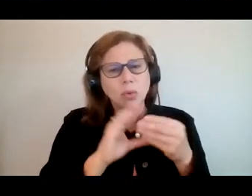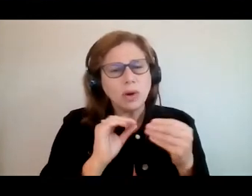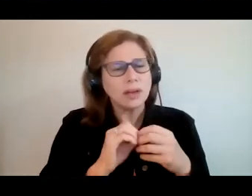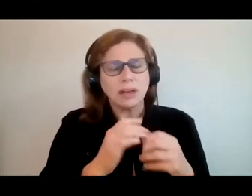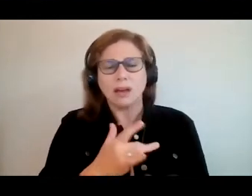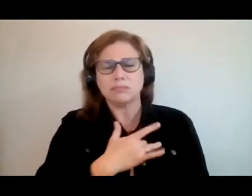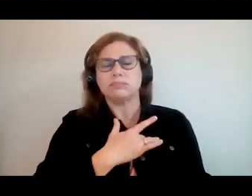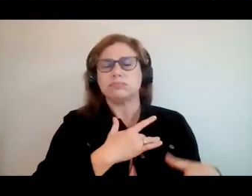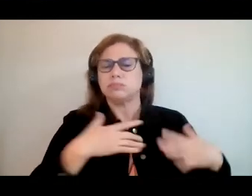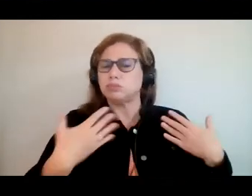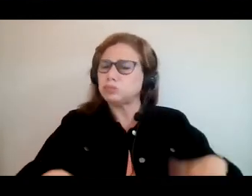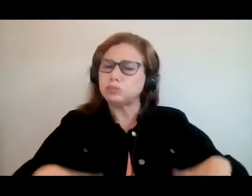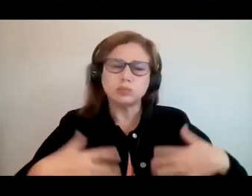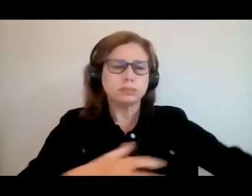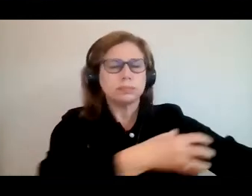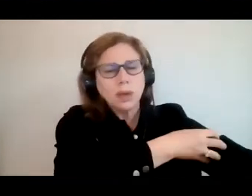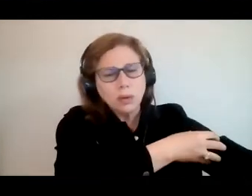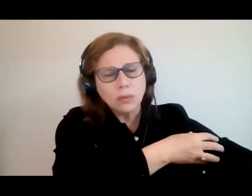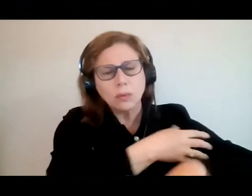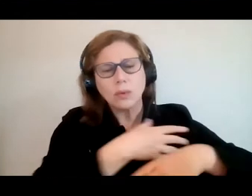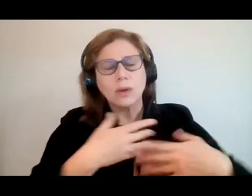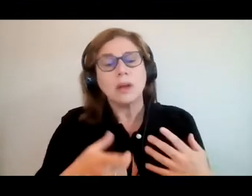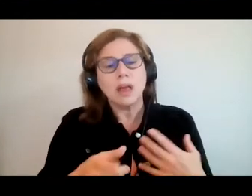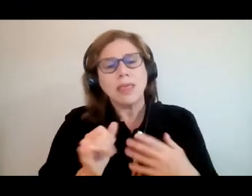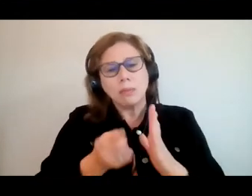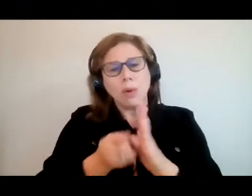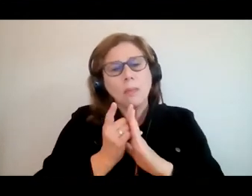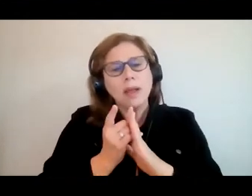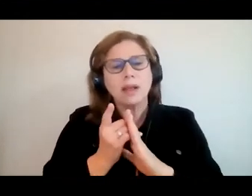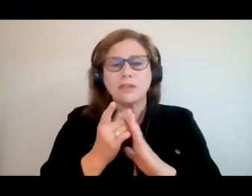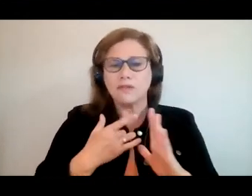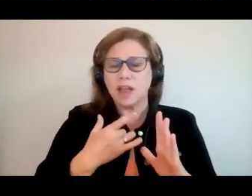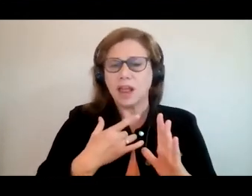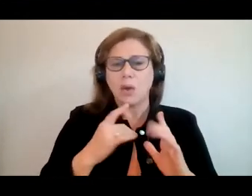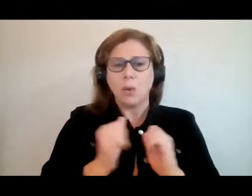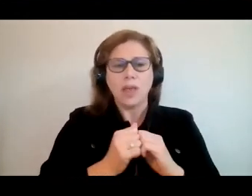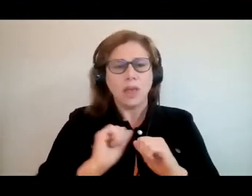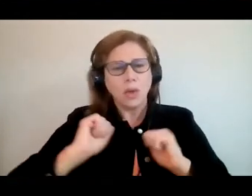that moment, you realize, you know, with all the sensationalism